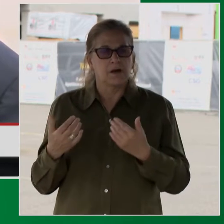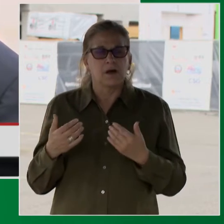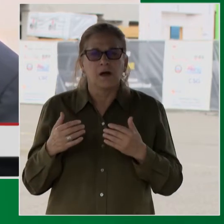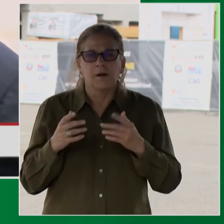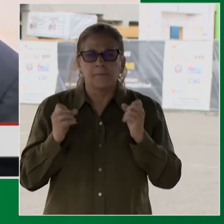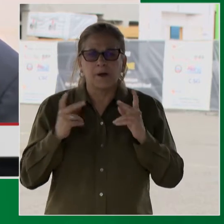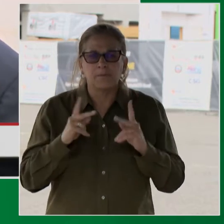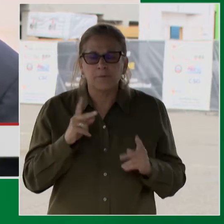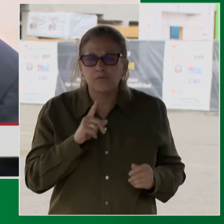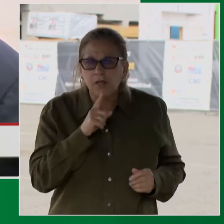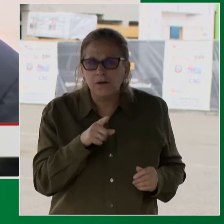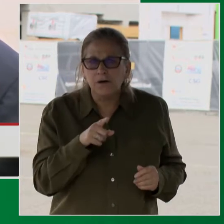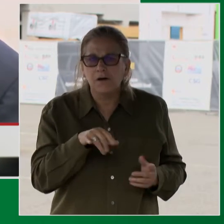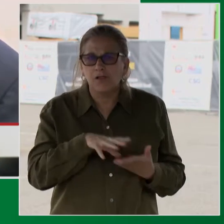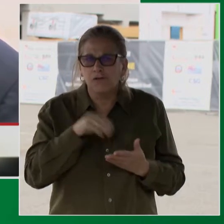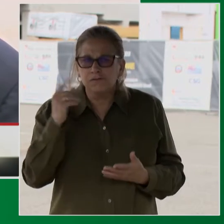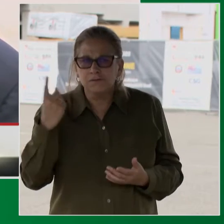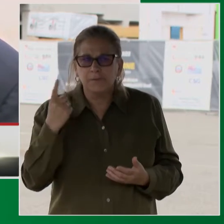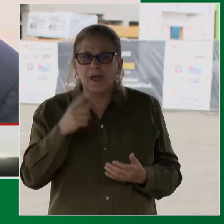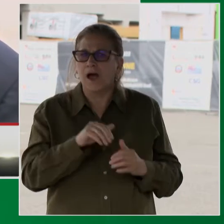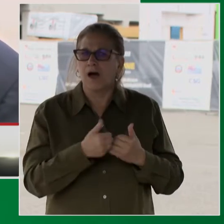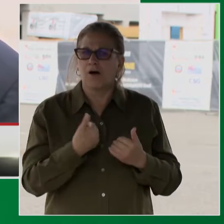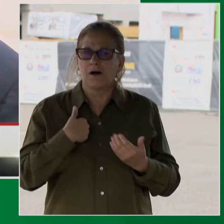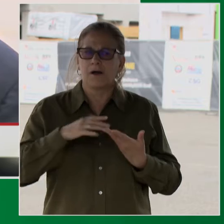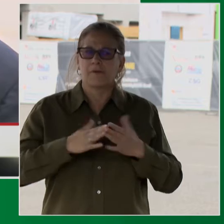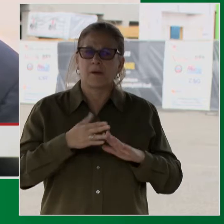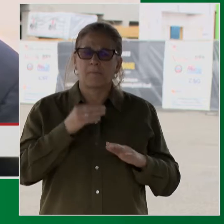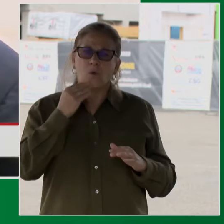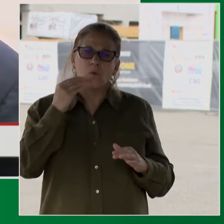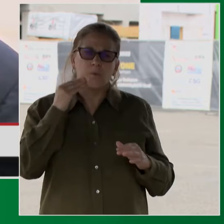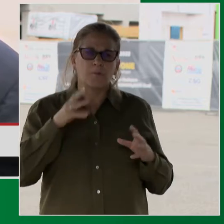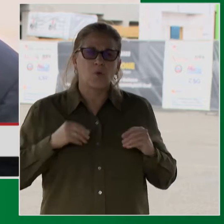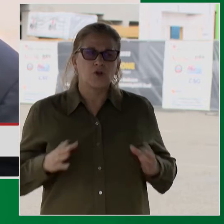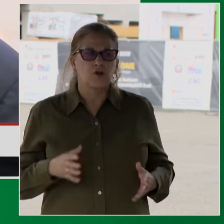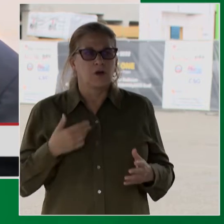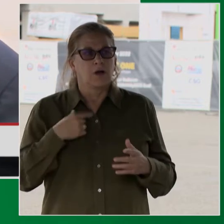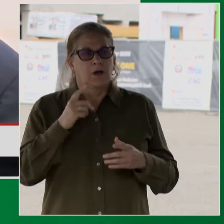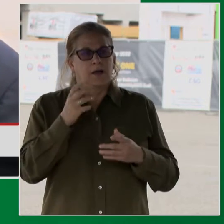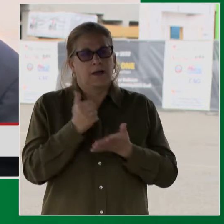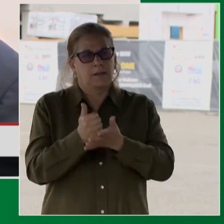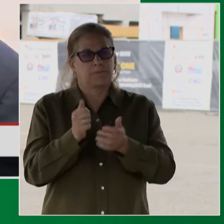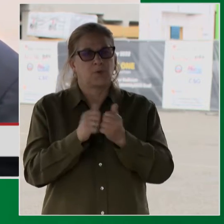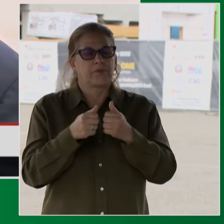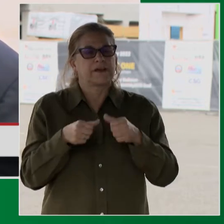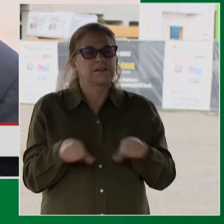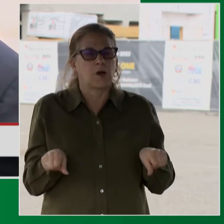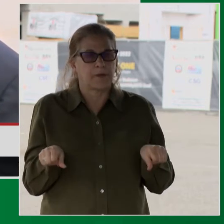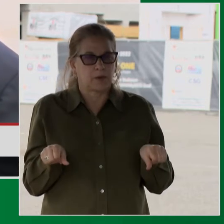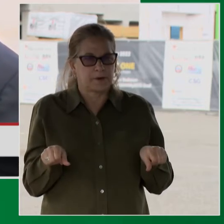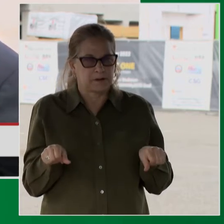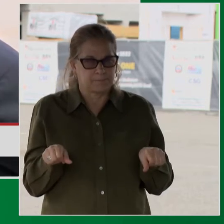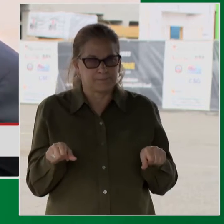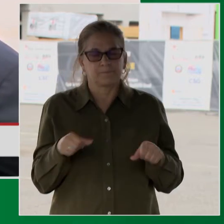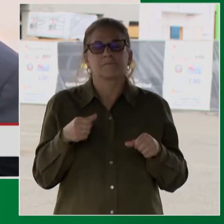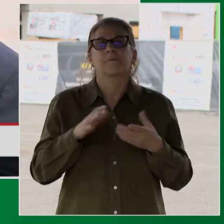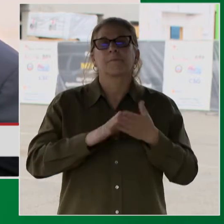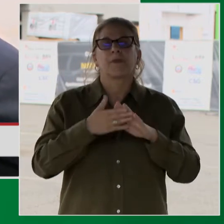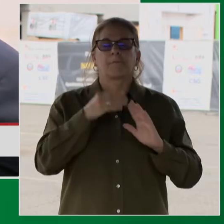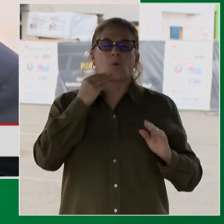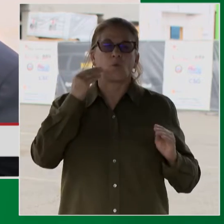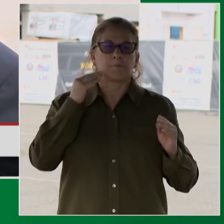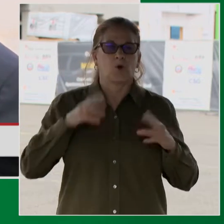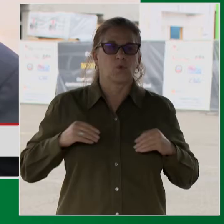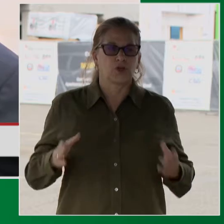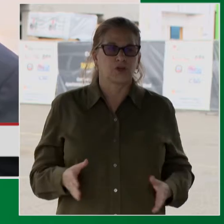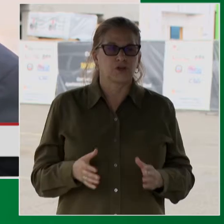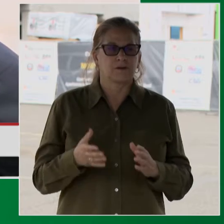assistance program with Open Doors, which can go above our HPAP limits, but we work really by bringing all those